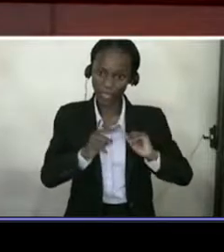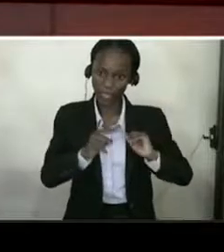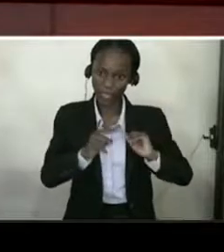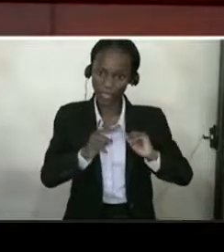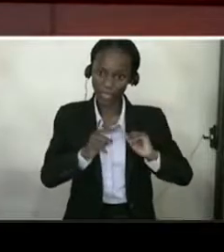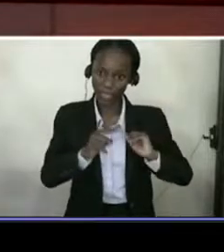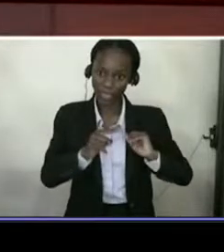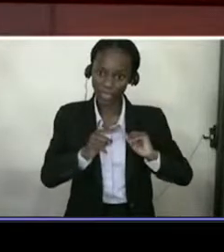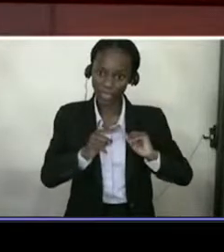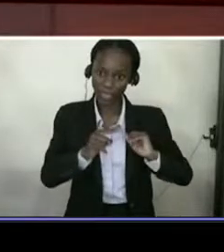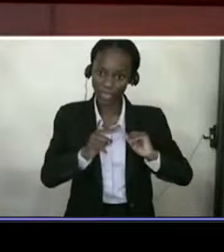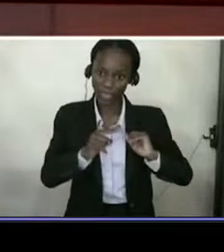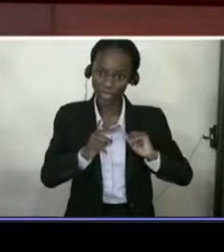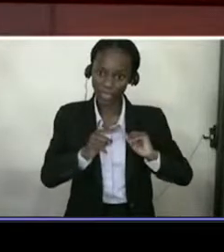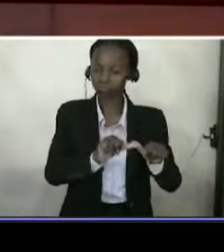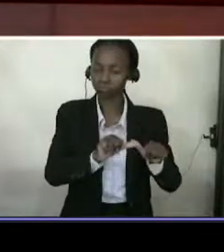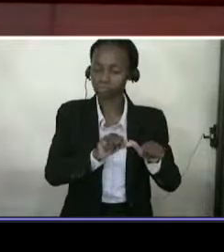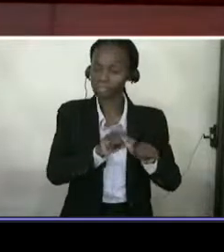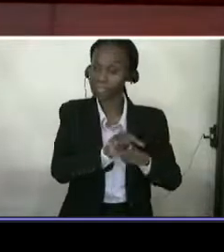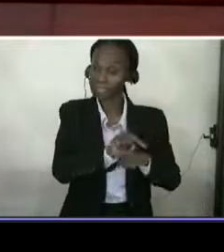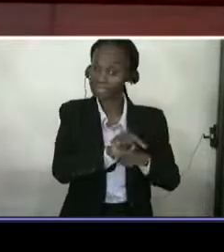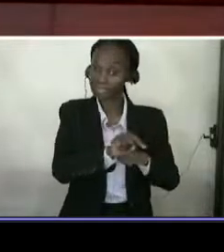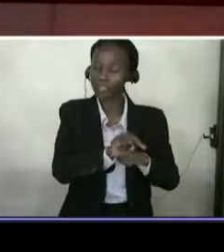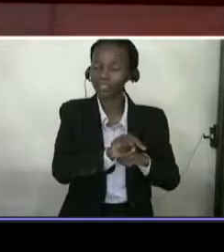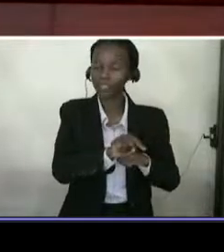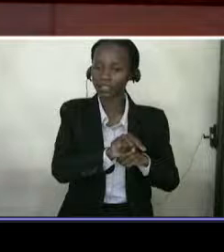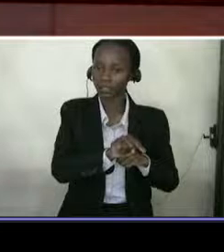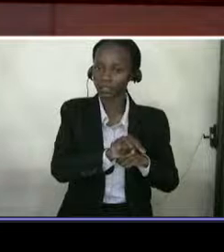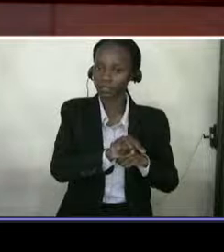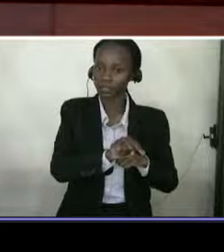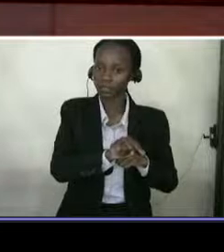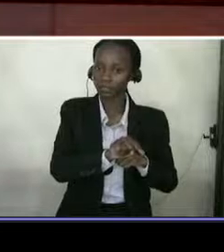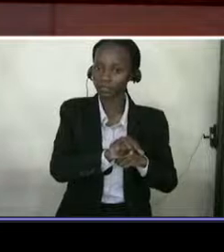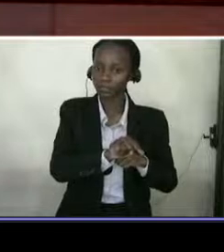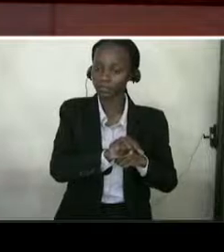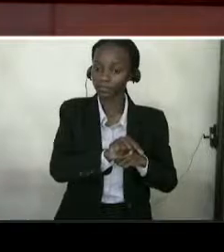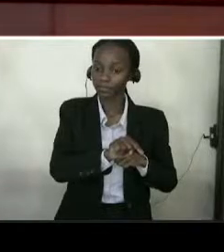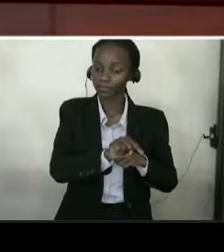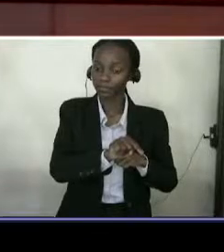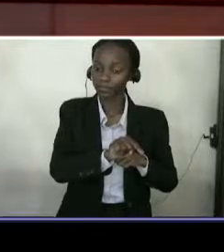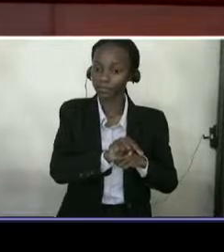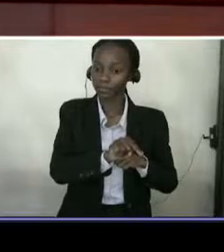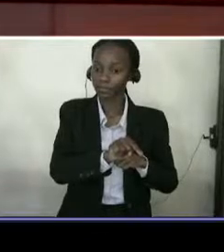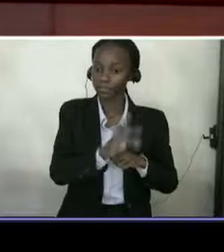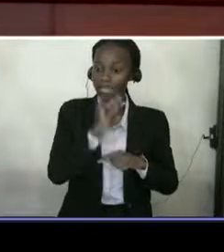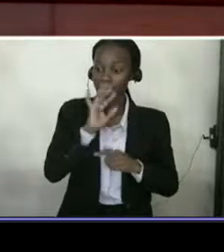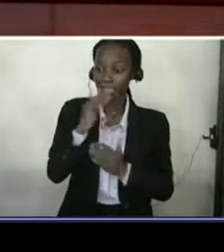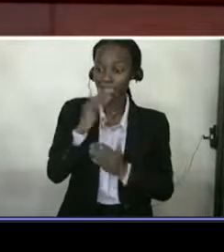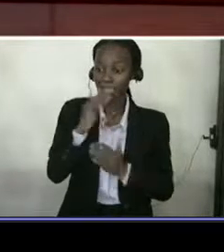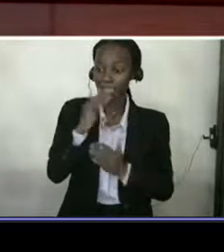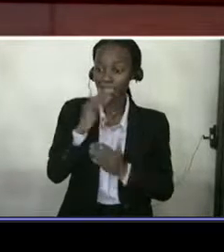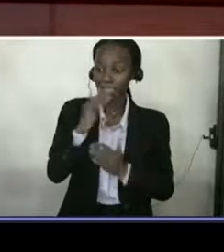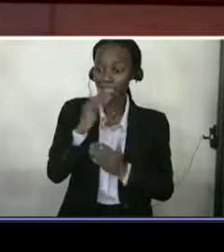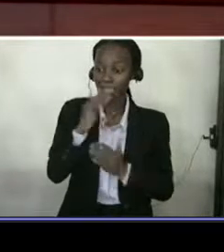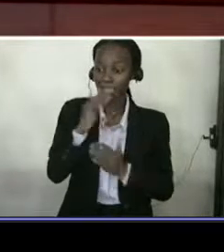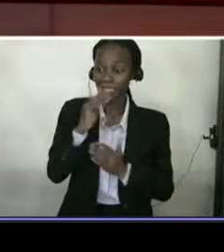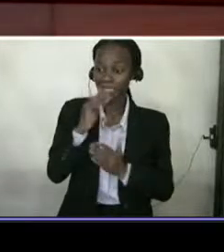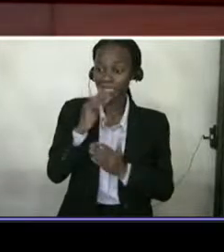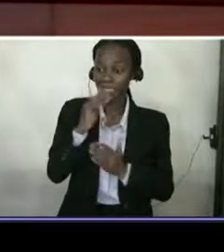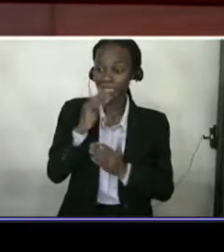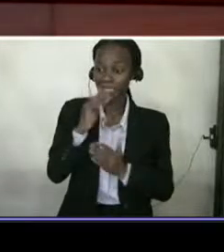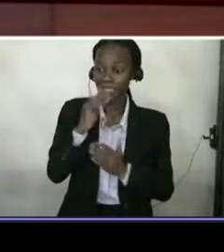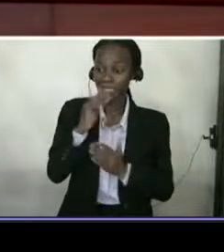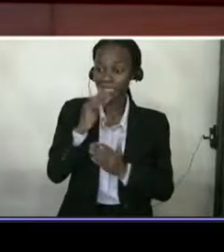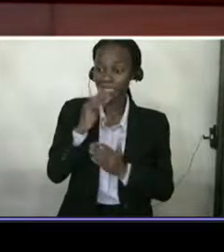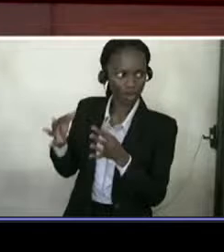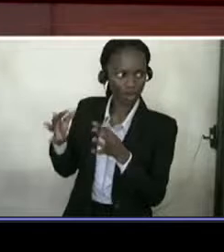department. It is understood that there is a submission from the Department of Treasury for the condonation